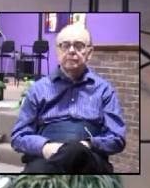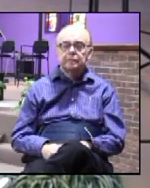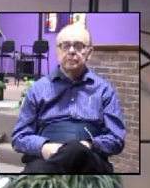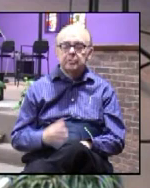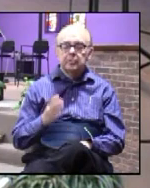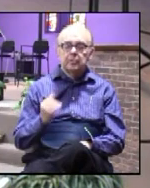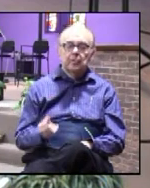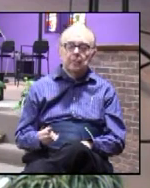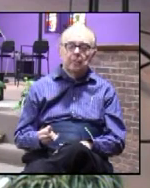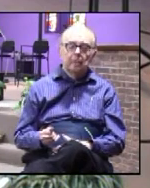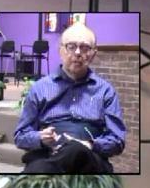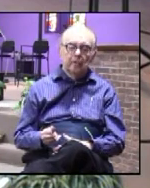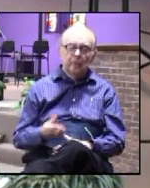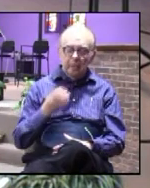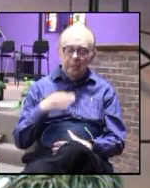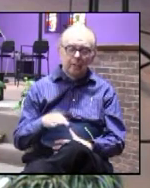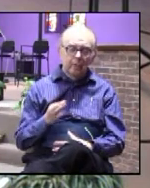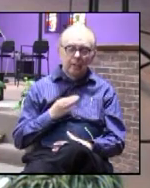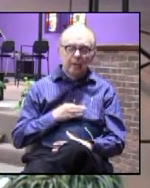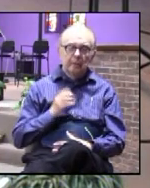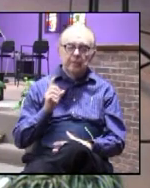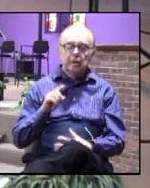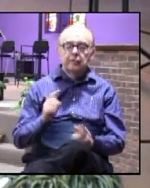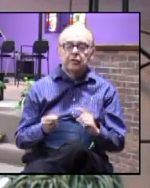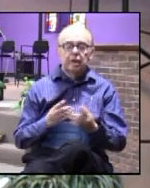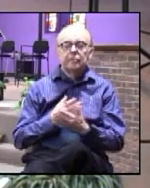Because feeding my soul means I have to change something.